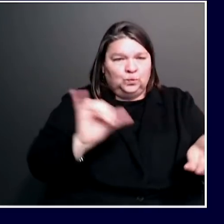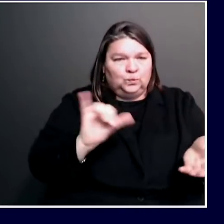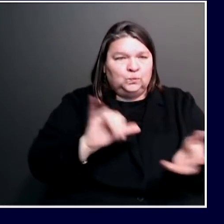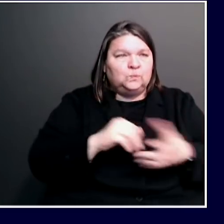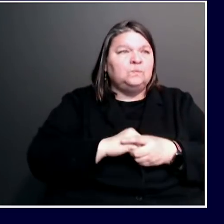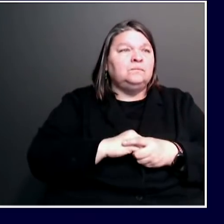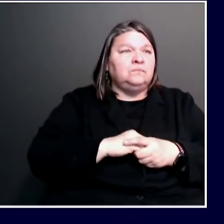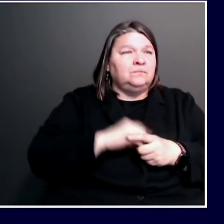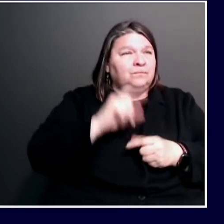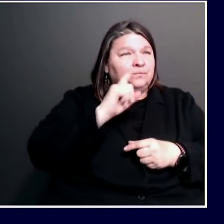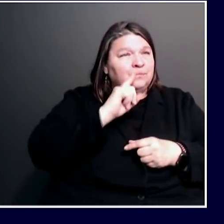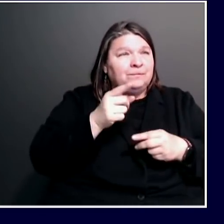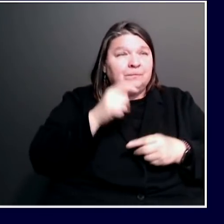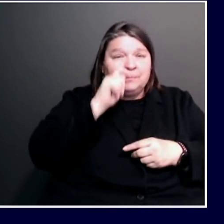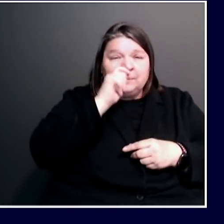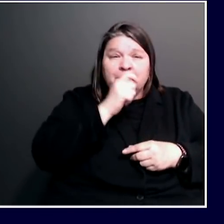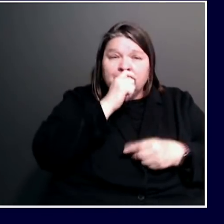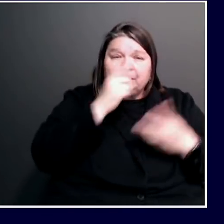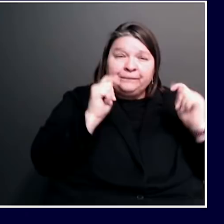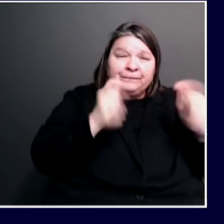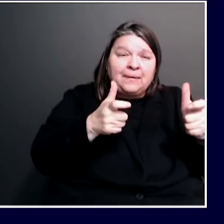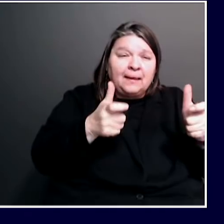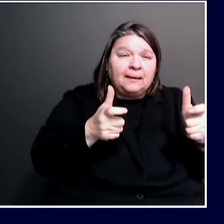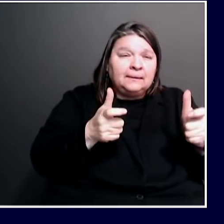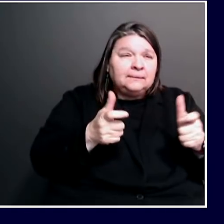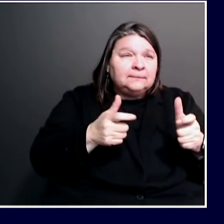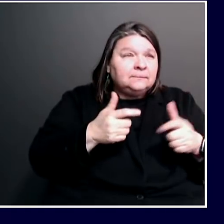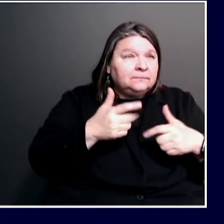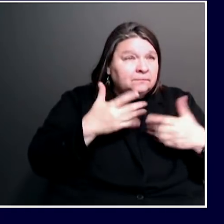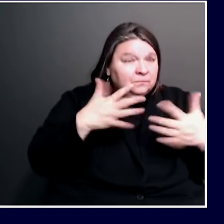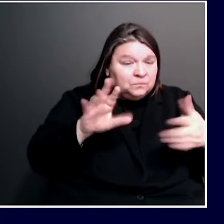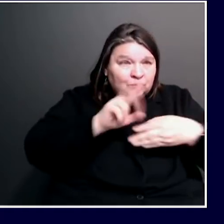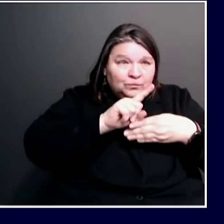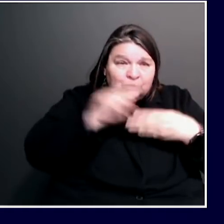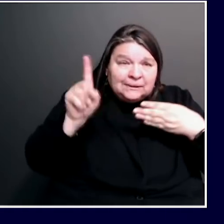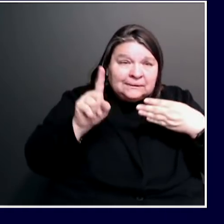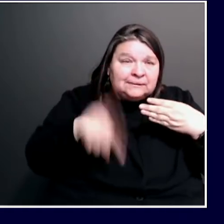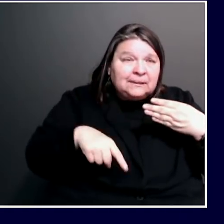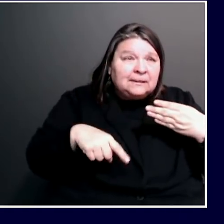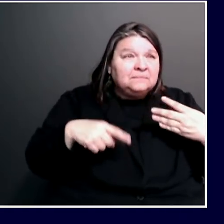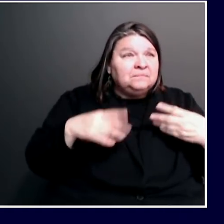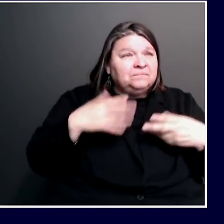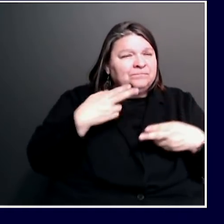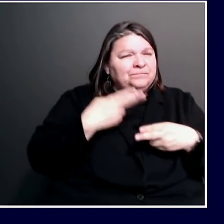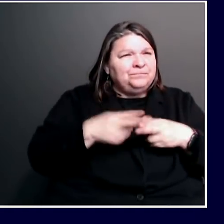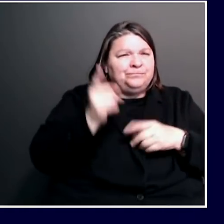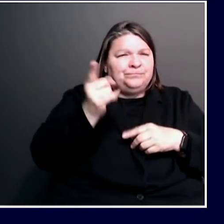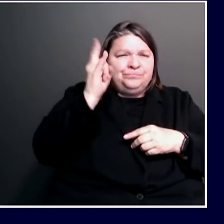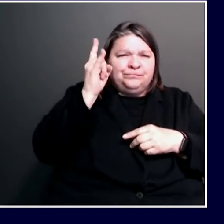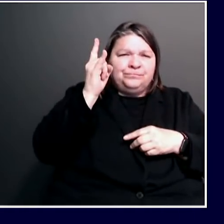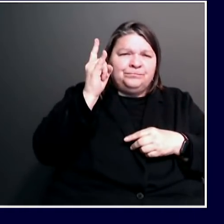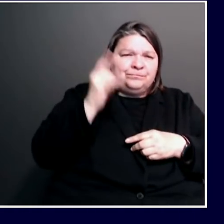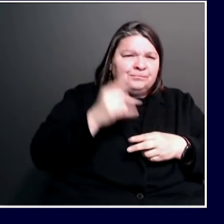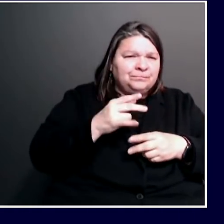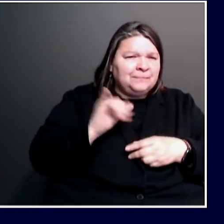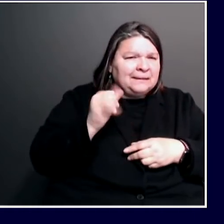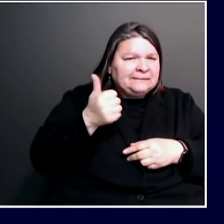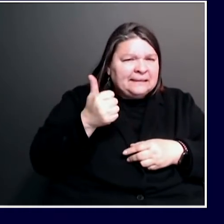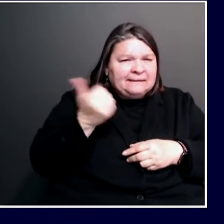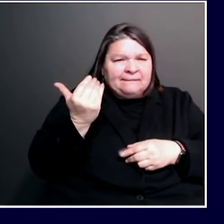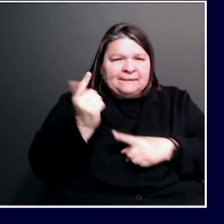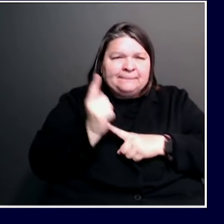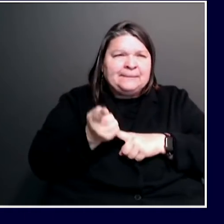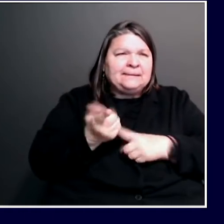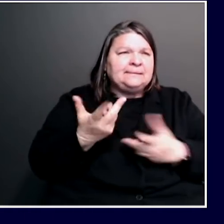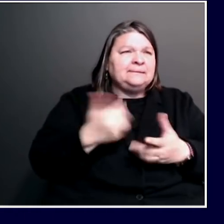swab inside each nostril with the results available in minutes. Any individual over the age of 2 can use these